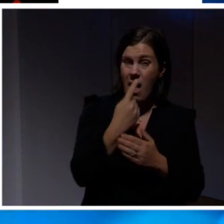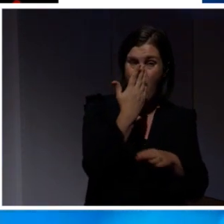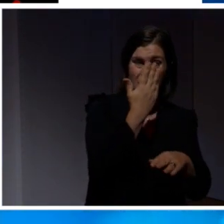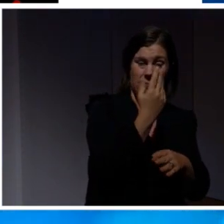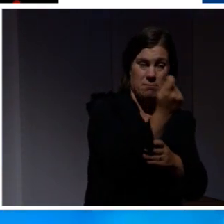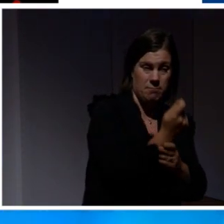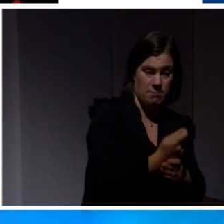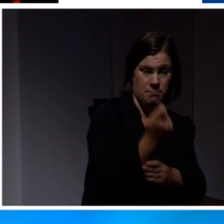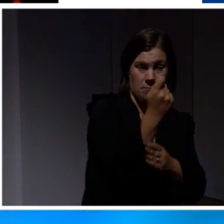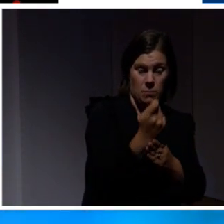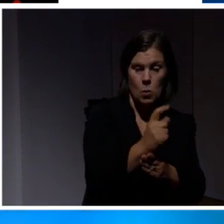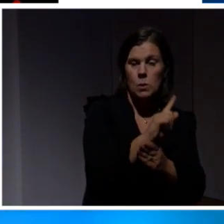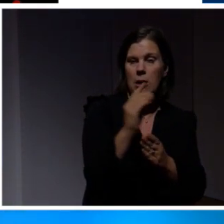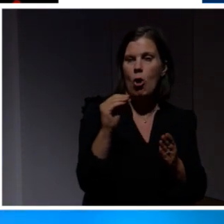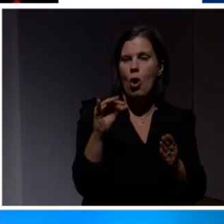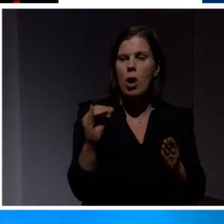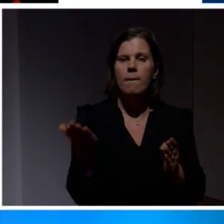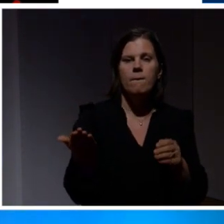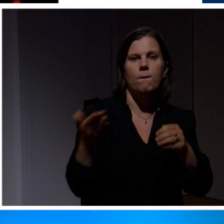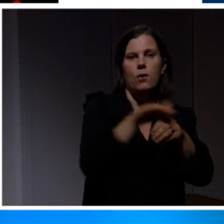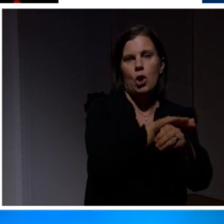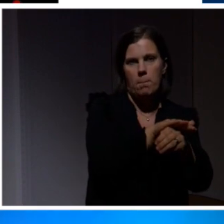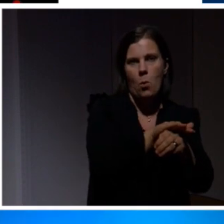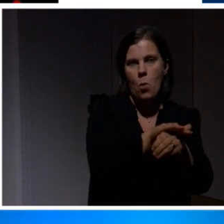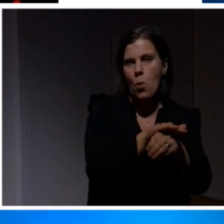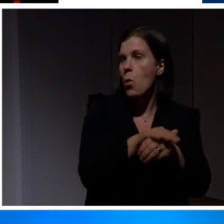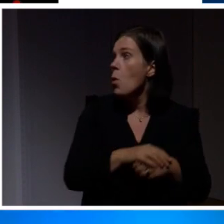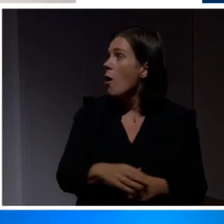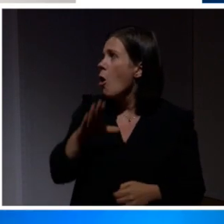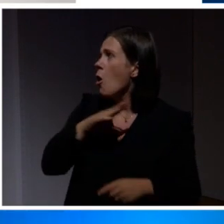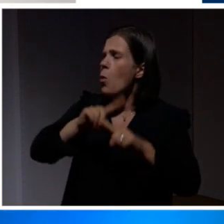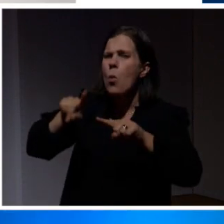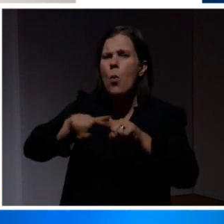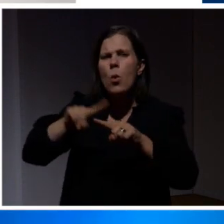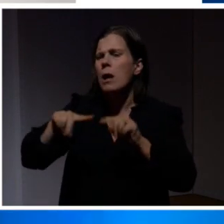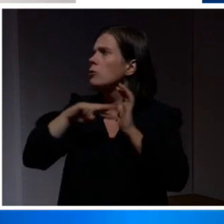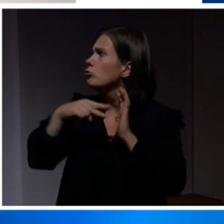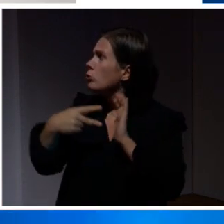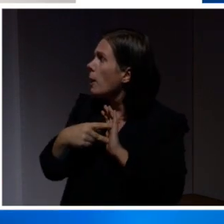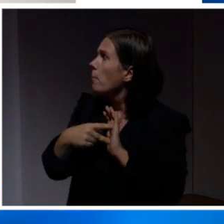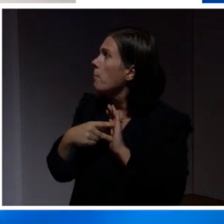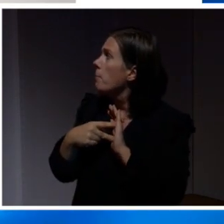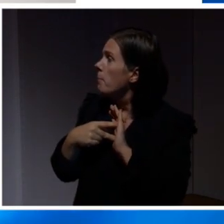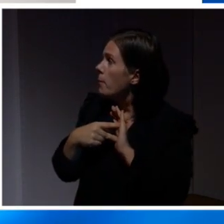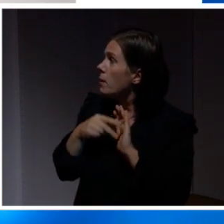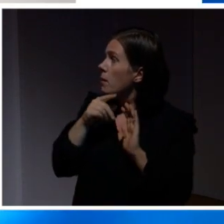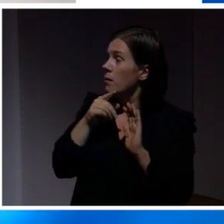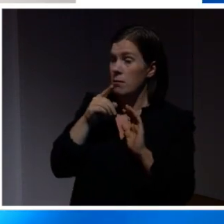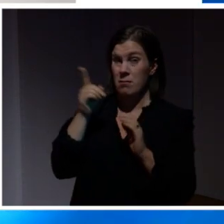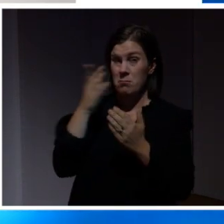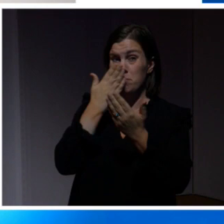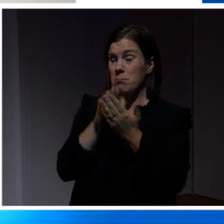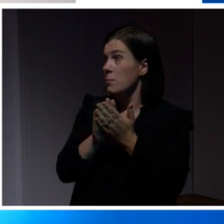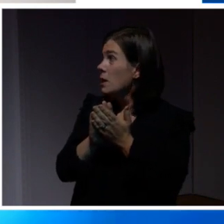hand, but filled in by an AI. And we have lots of examples of startups, like, for example, this one,